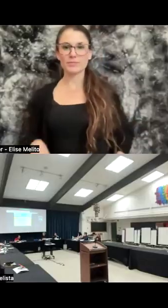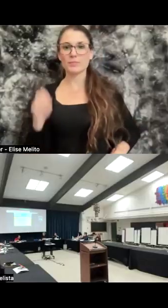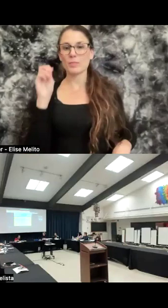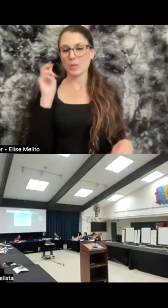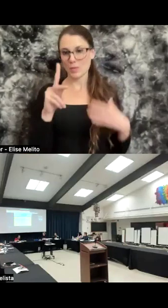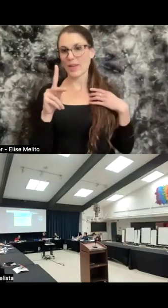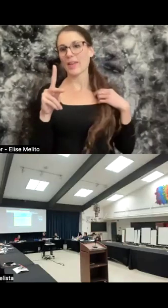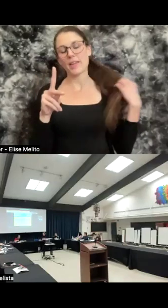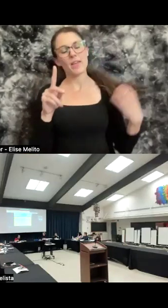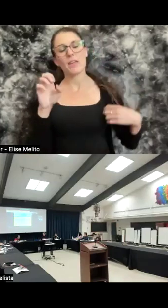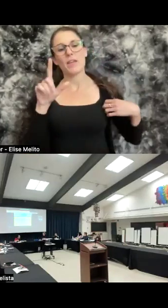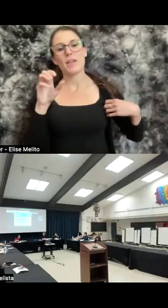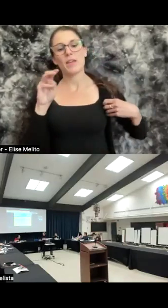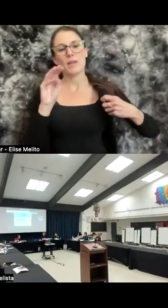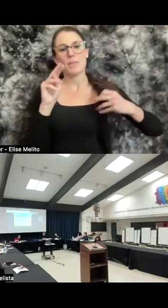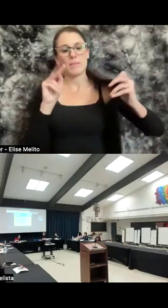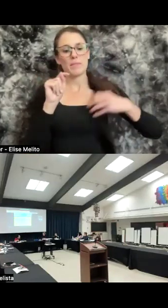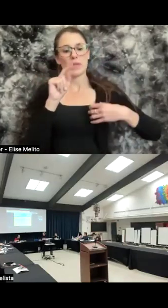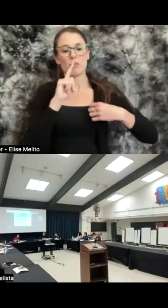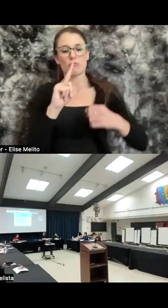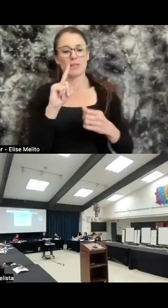Elements are and the rationale behind them.